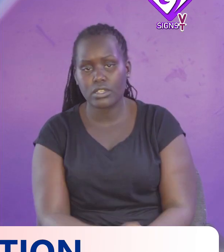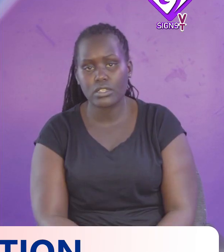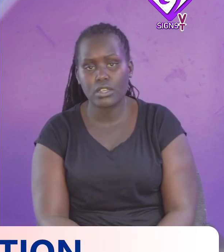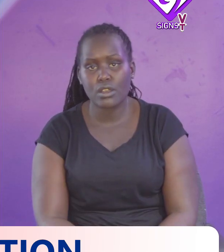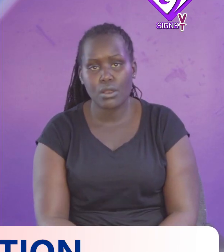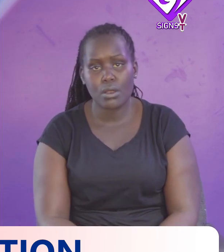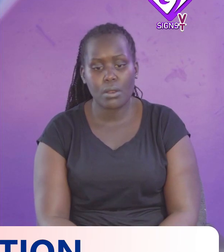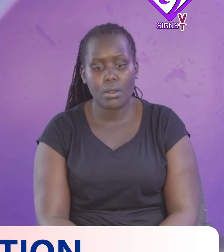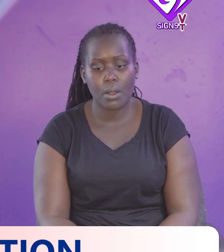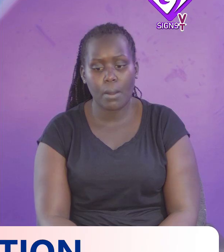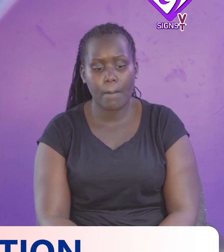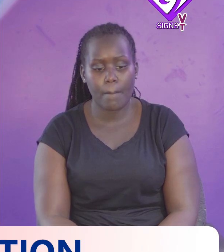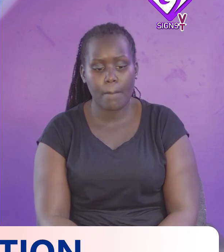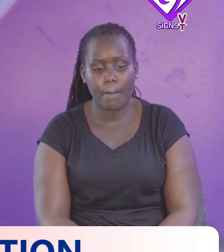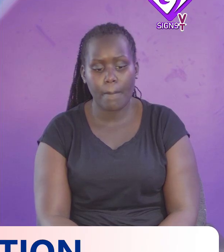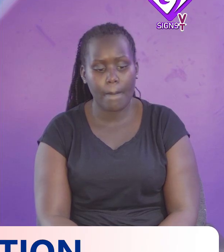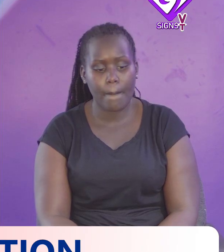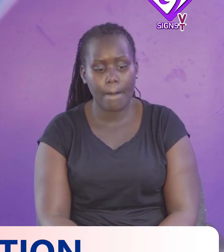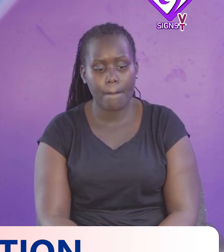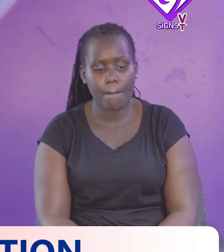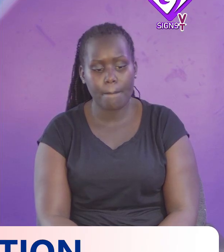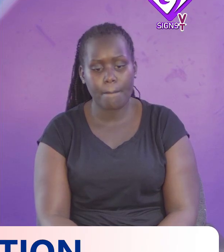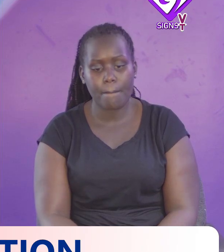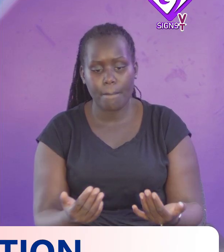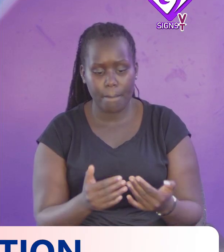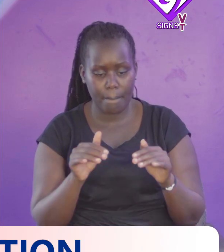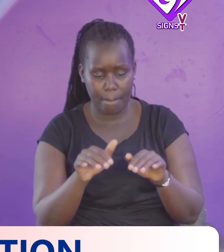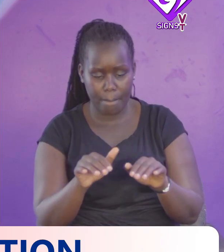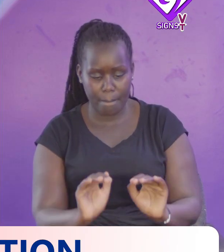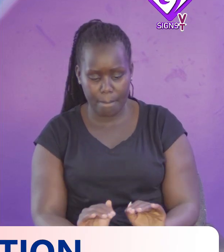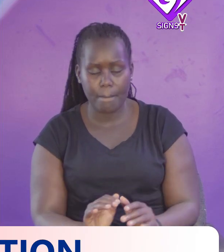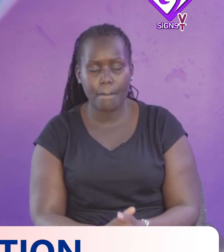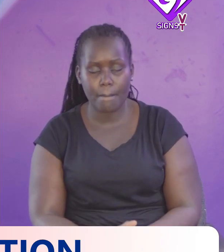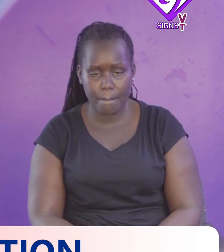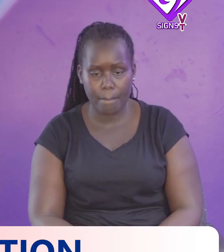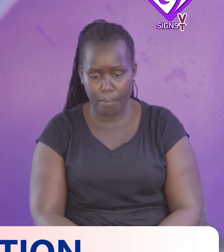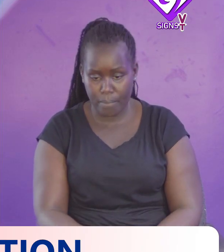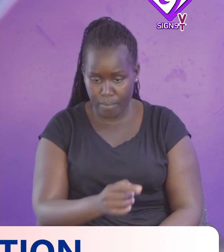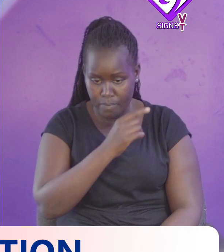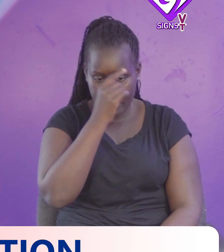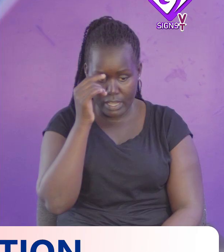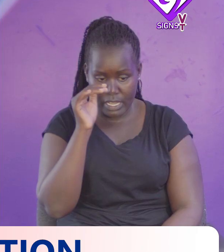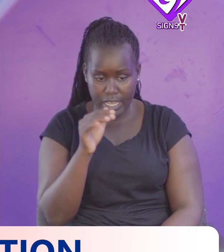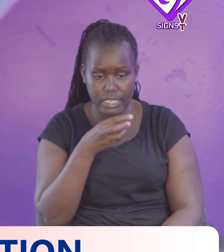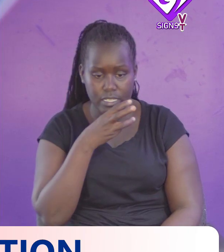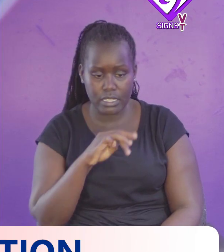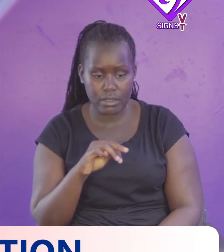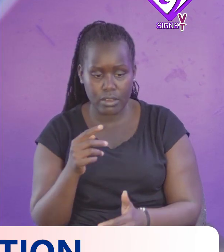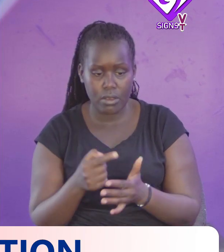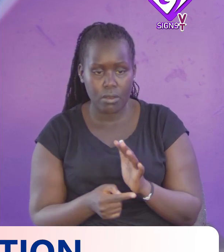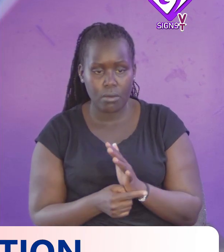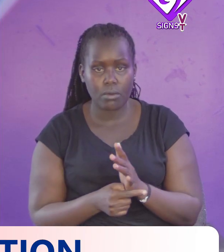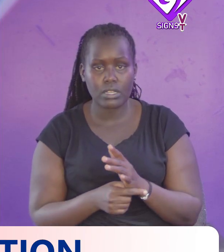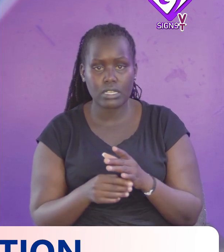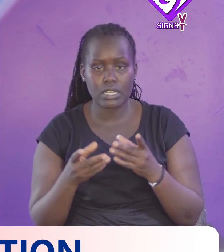Do you know I made him take me back to where the casket was? Oh, thank God you did. Because I even asked him, what is Baba dressed in?